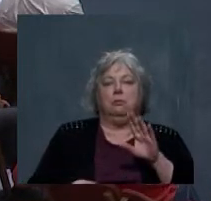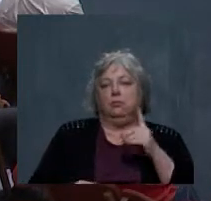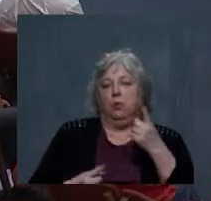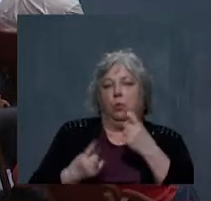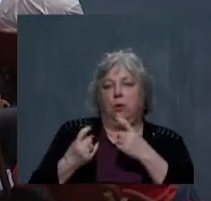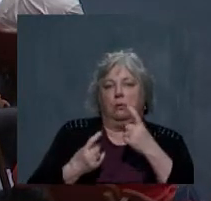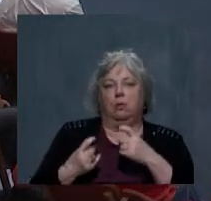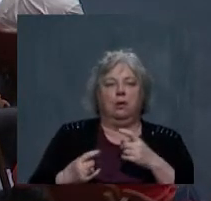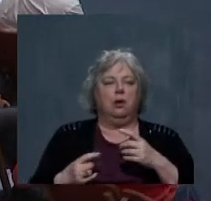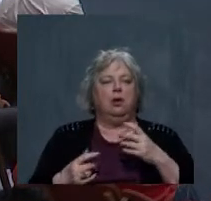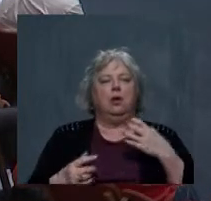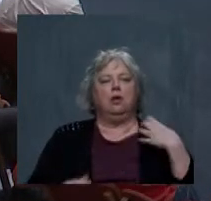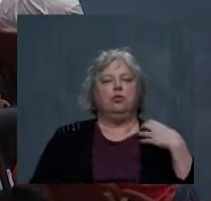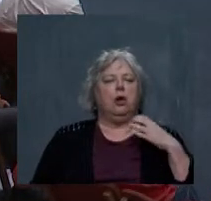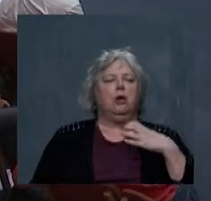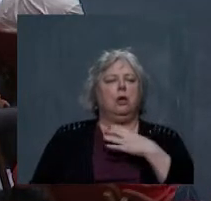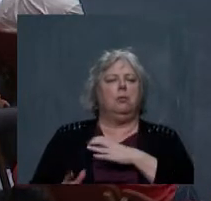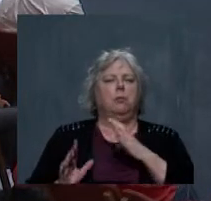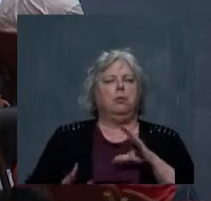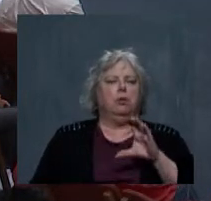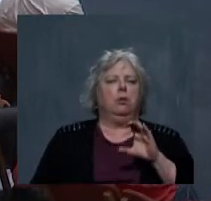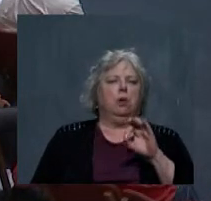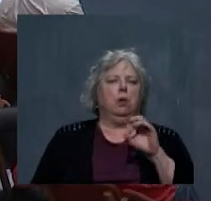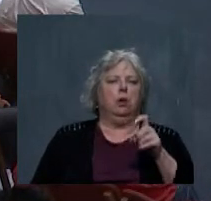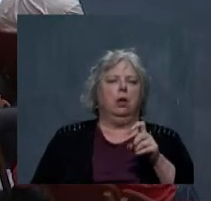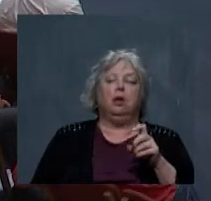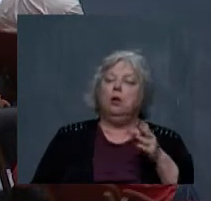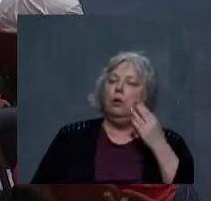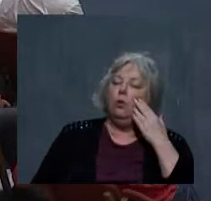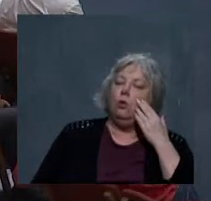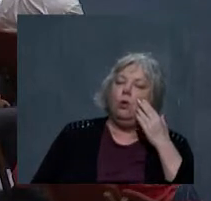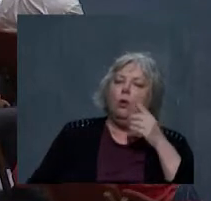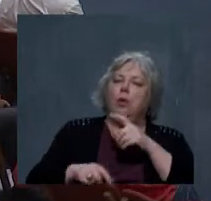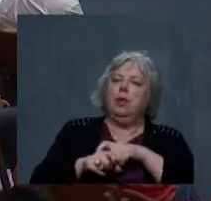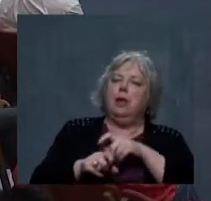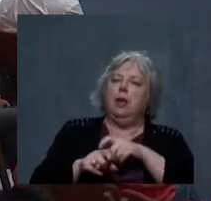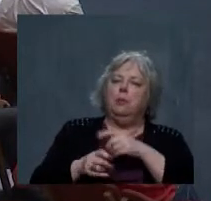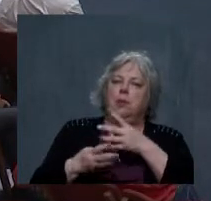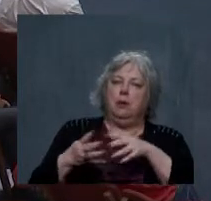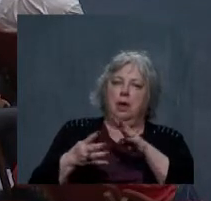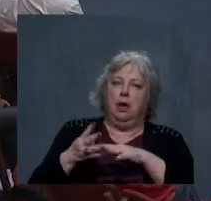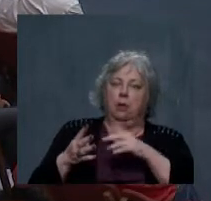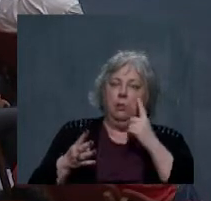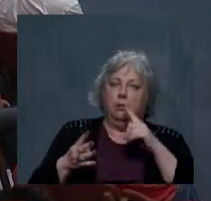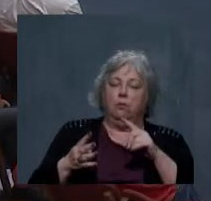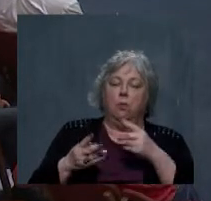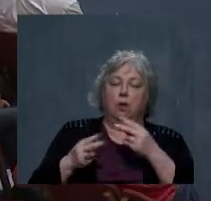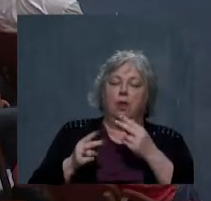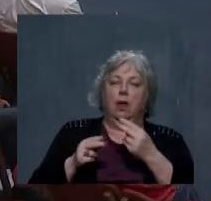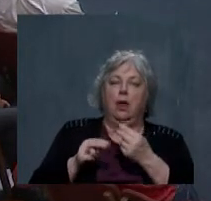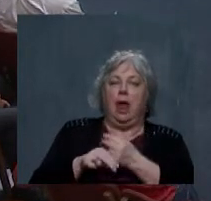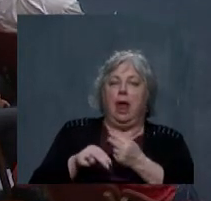Commissioner Cox. Do you know the time schedule for the highway department's planned widening of Highway